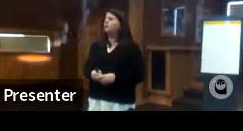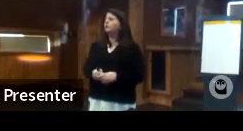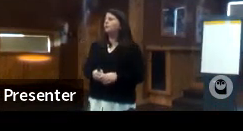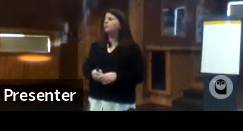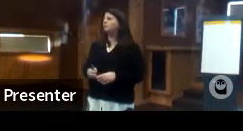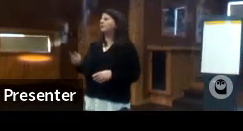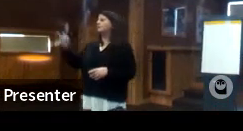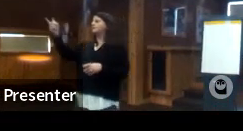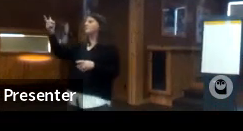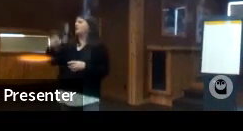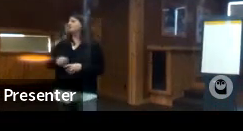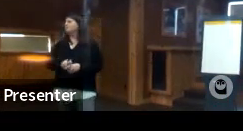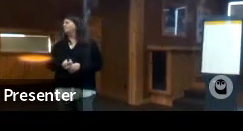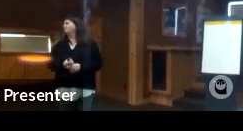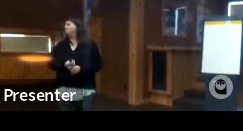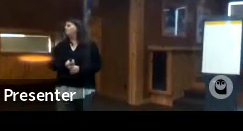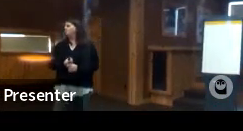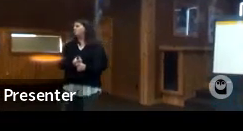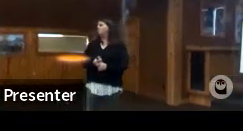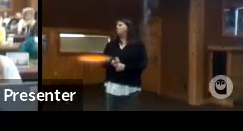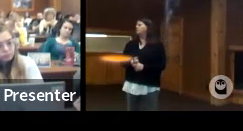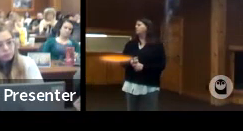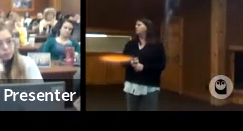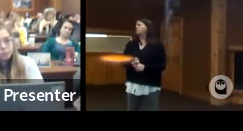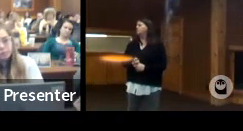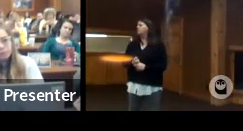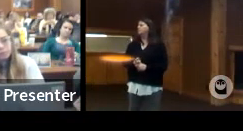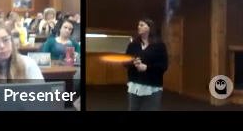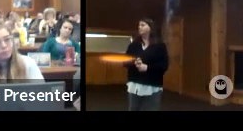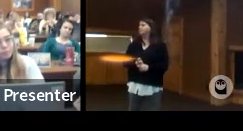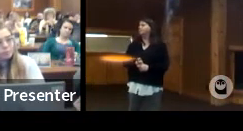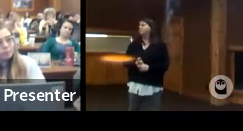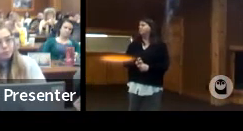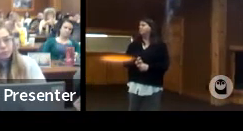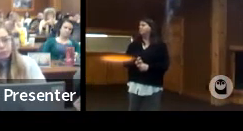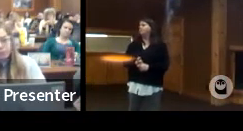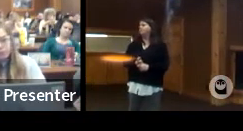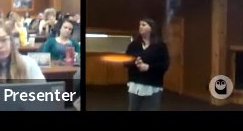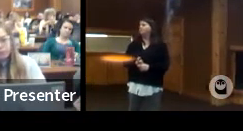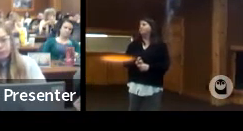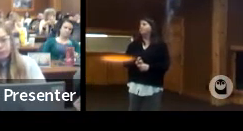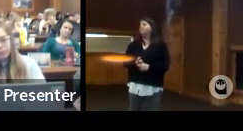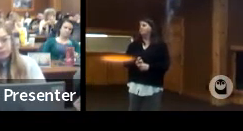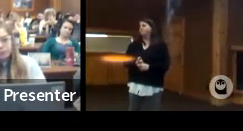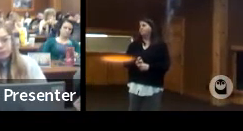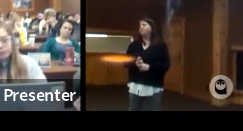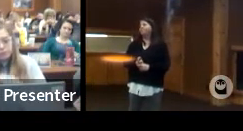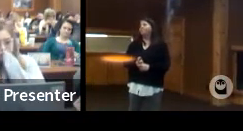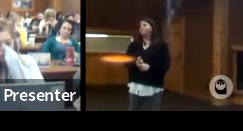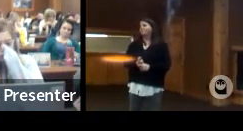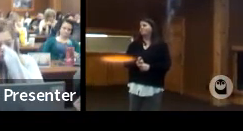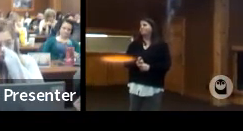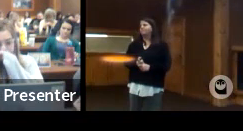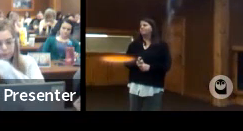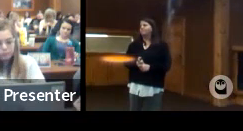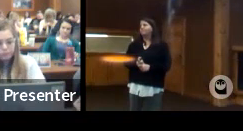how narrow you're going to keep the focus. Josh. That seems very specific because a victim advocate or coordinator is like intimately involved with